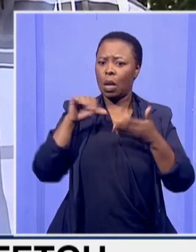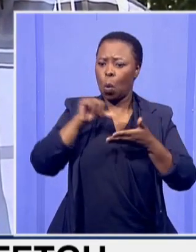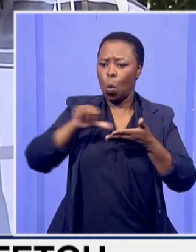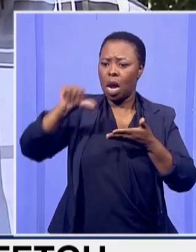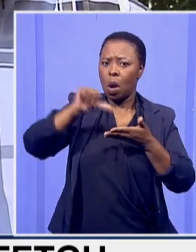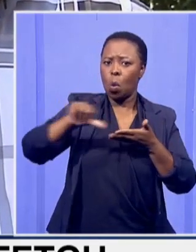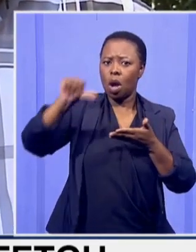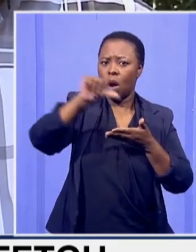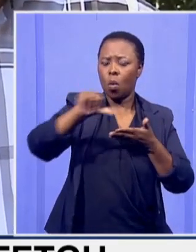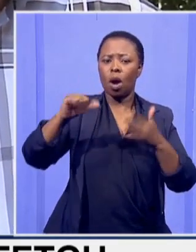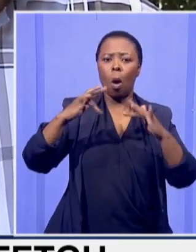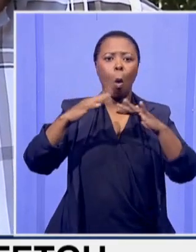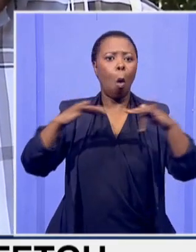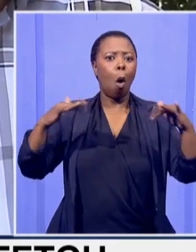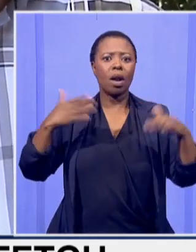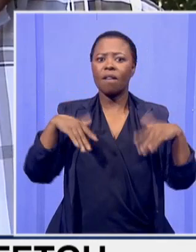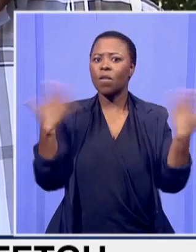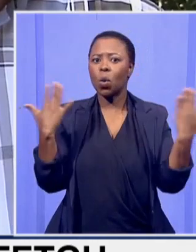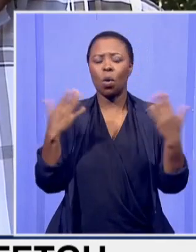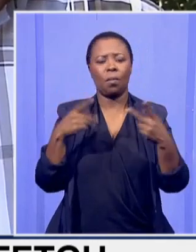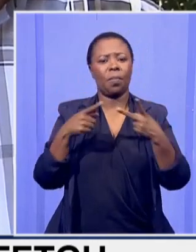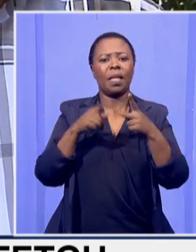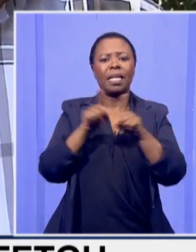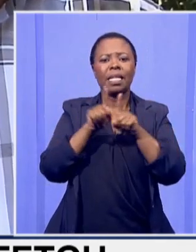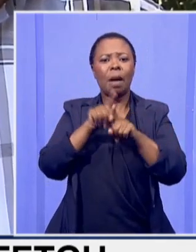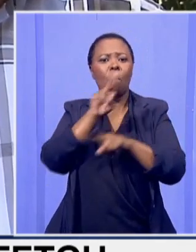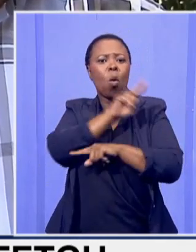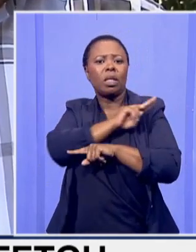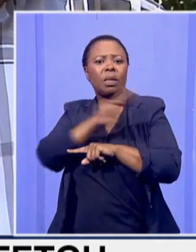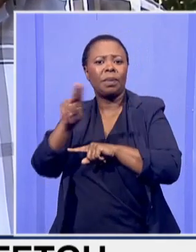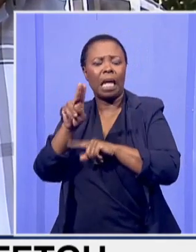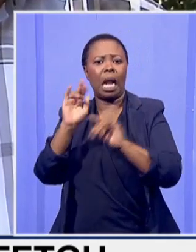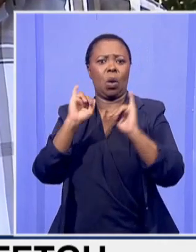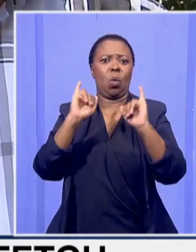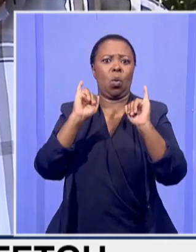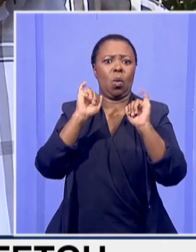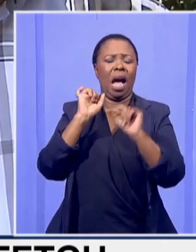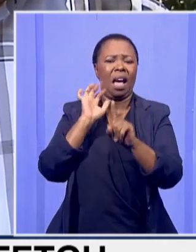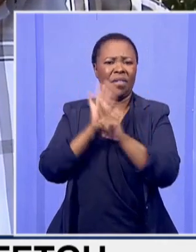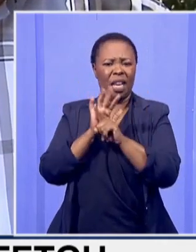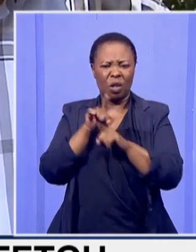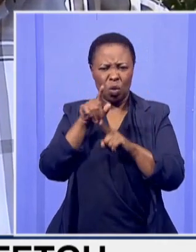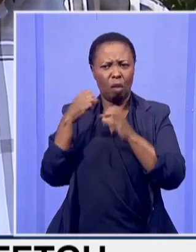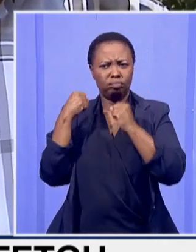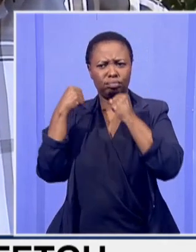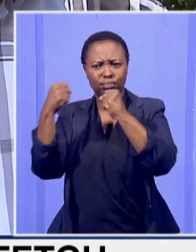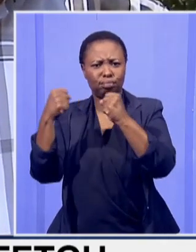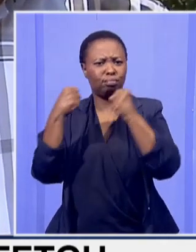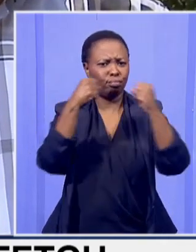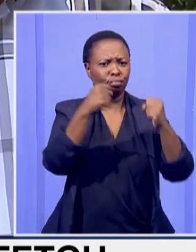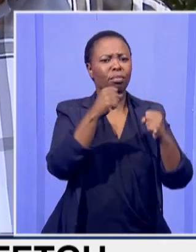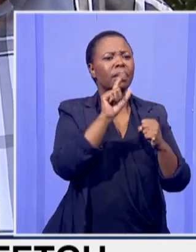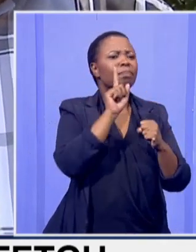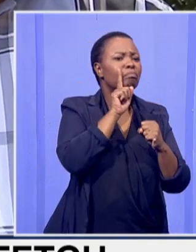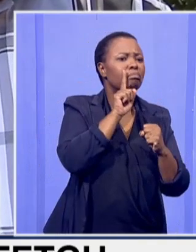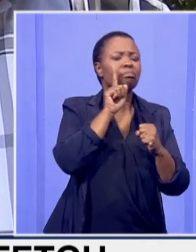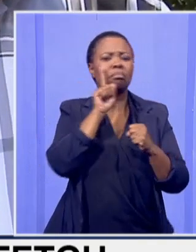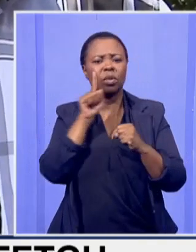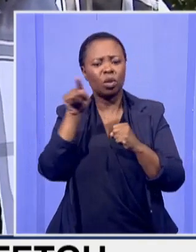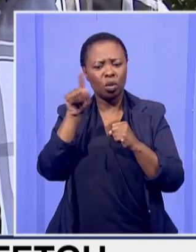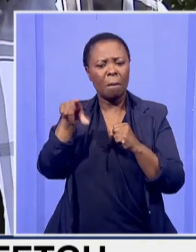telling me that some of the hospitals are also severely affected there. You said you'd drive around. What did you find next?